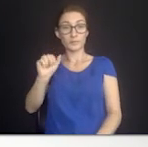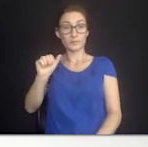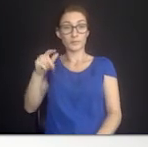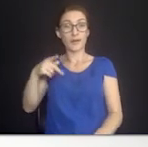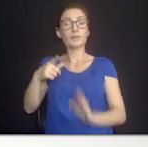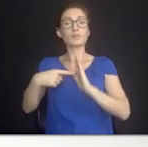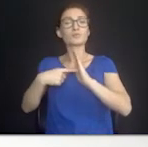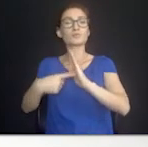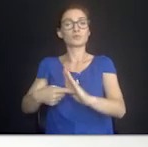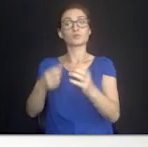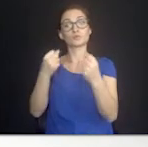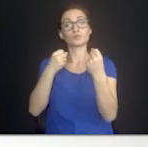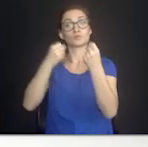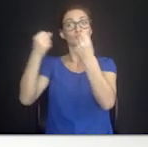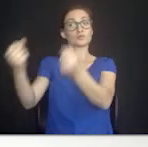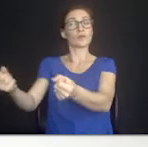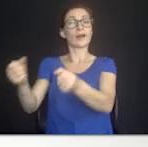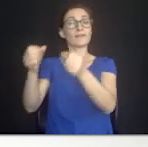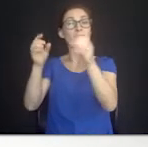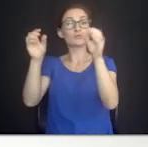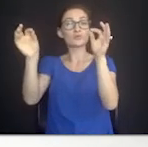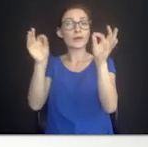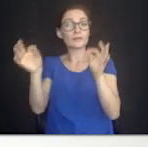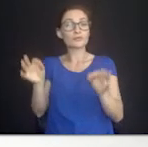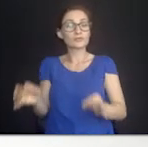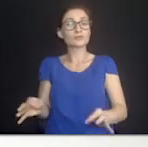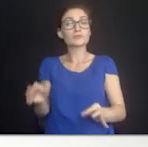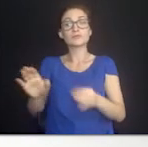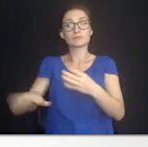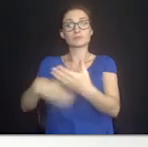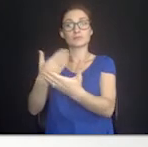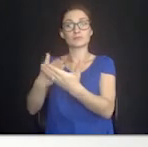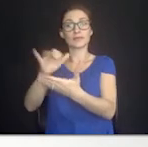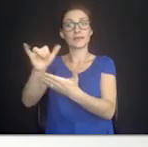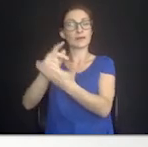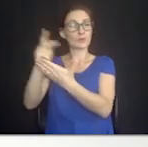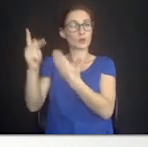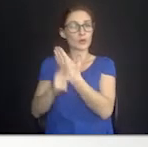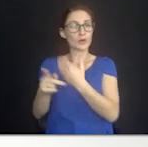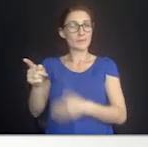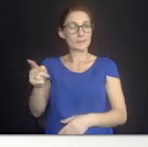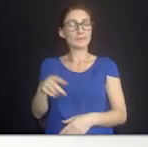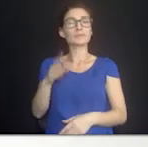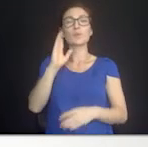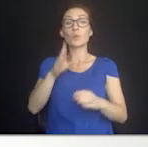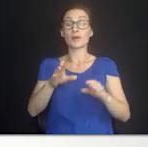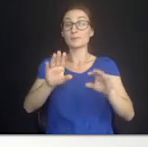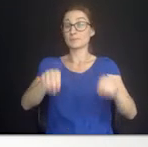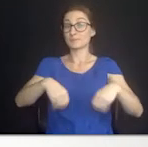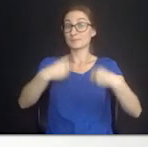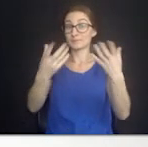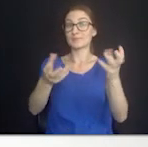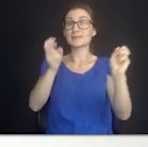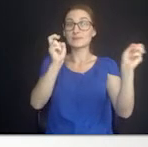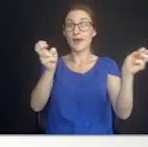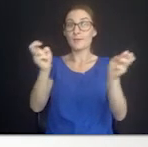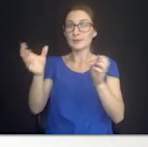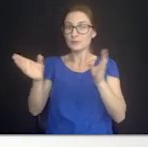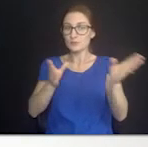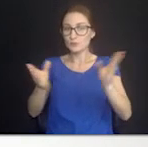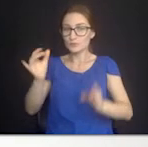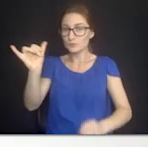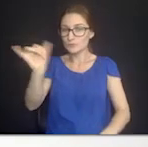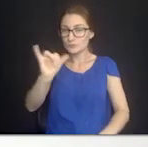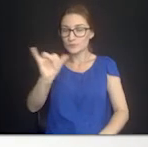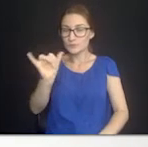to connect with them, find driving directions to the actual program. It lists the topics